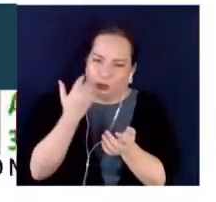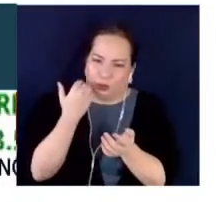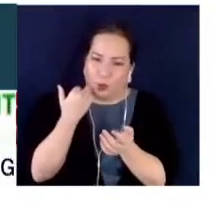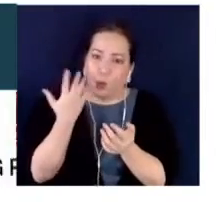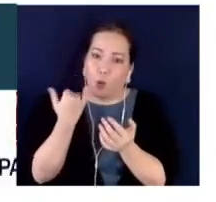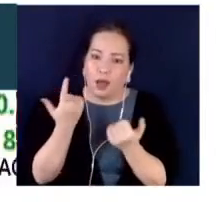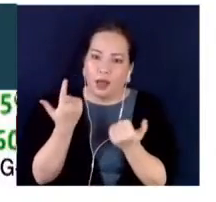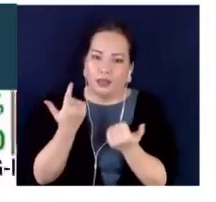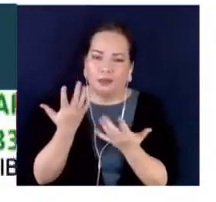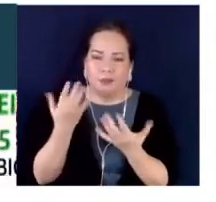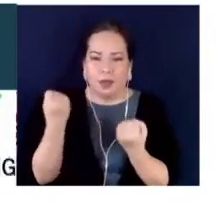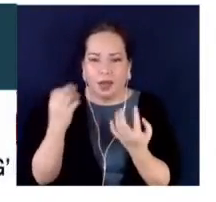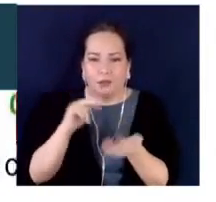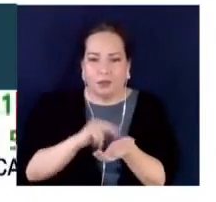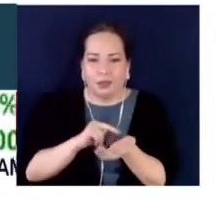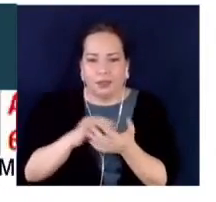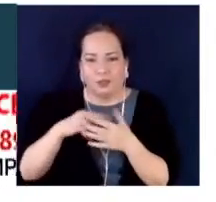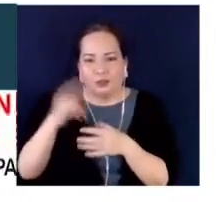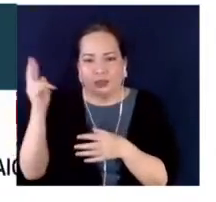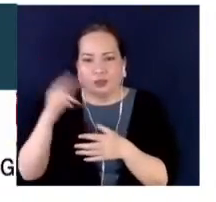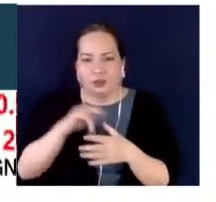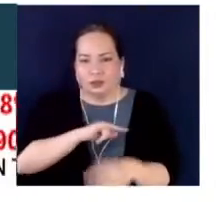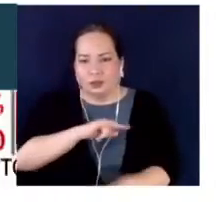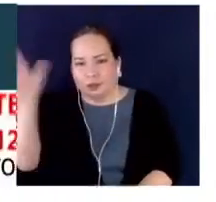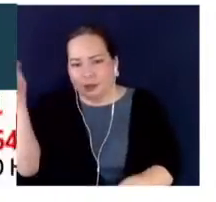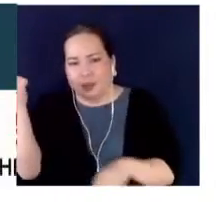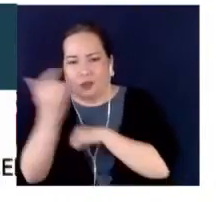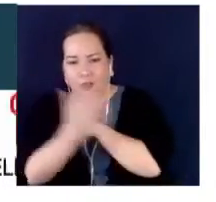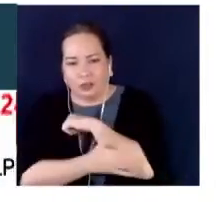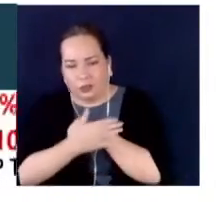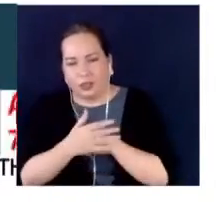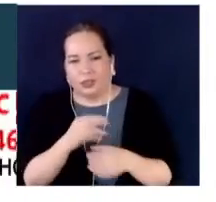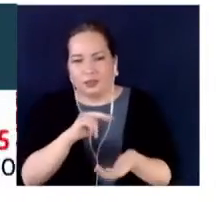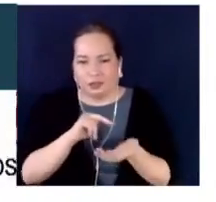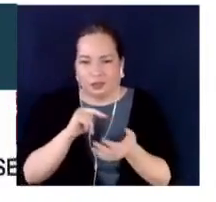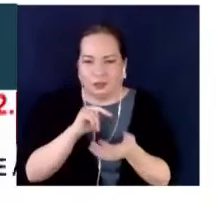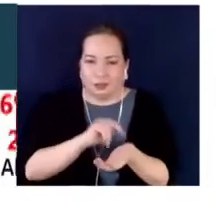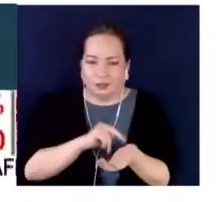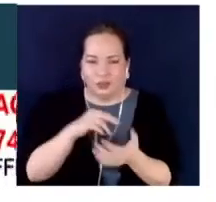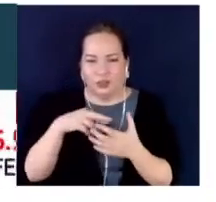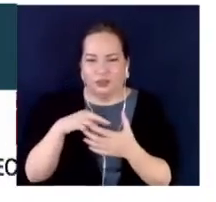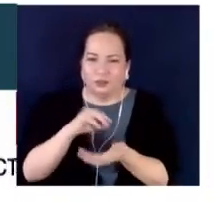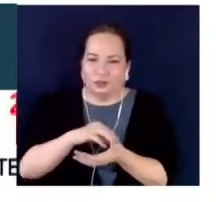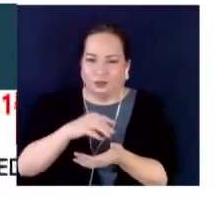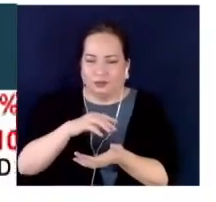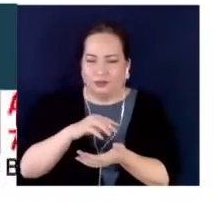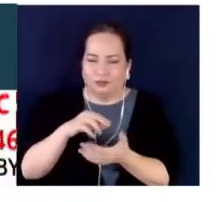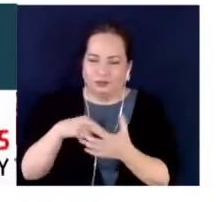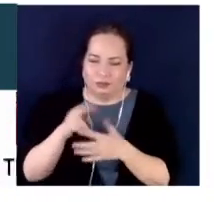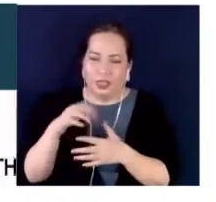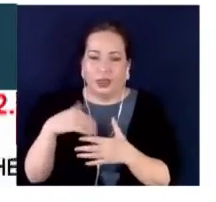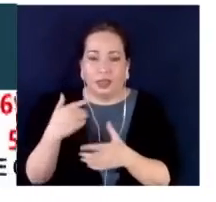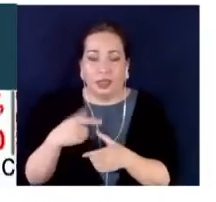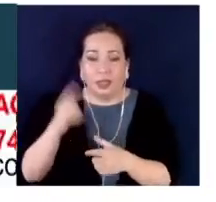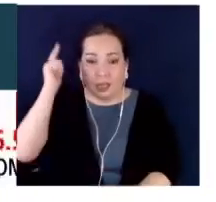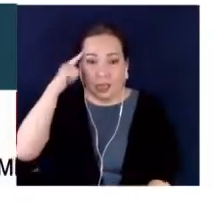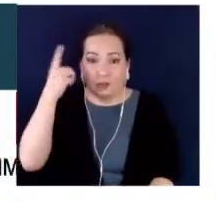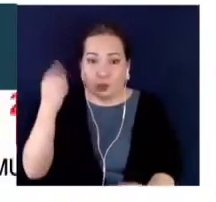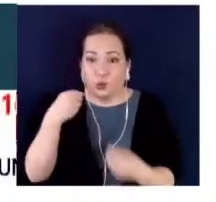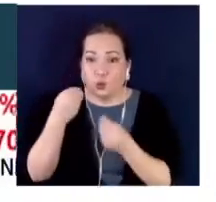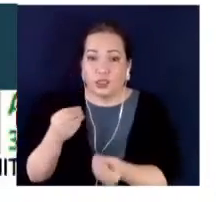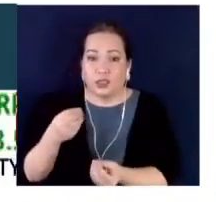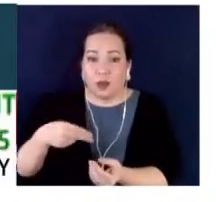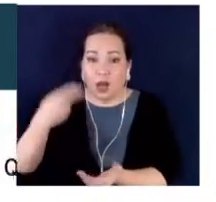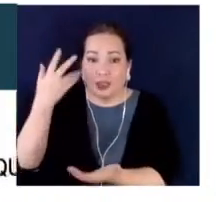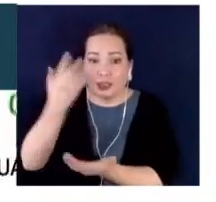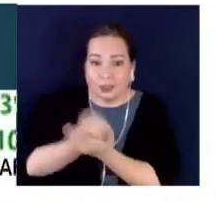on resigning, going abroad. And then government then offered higher salaries. And